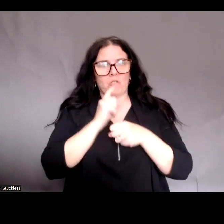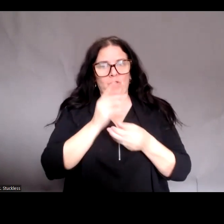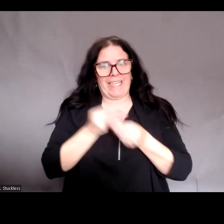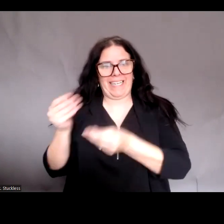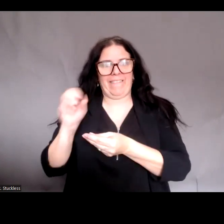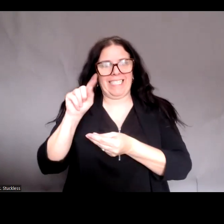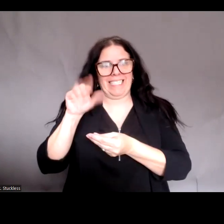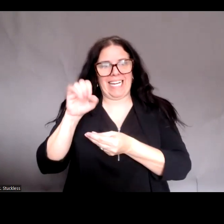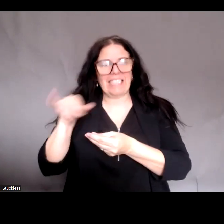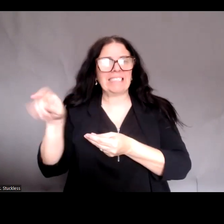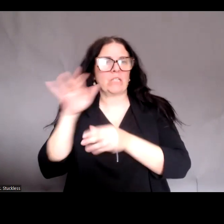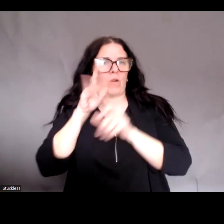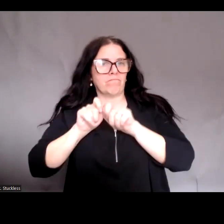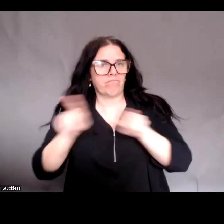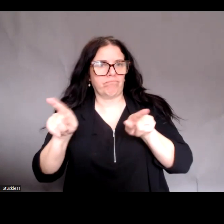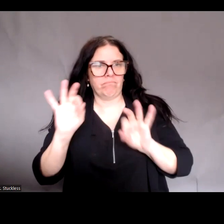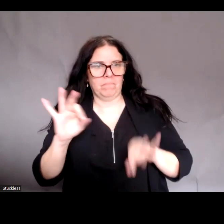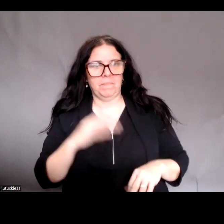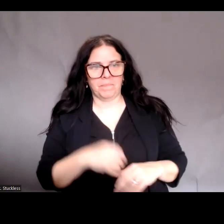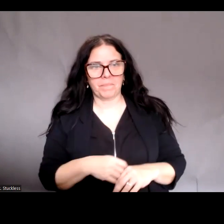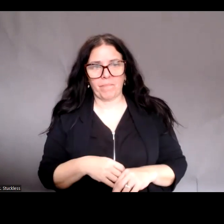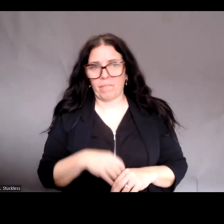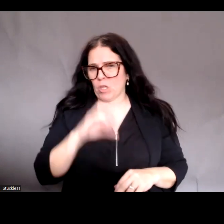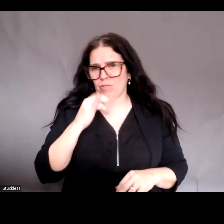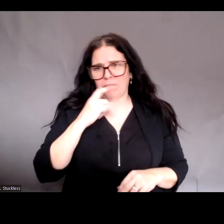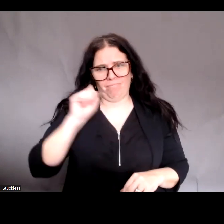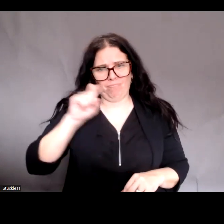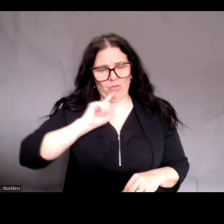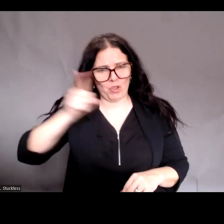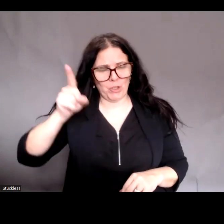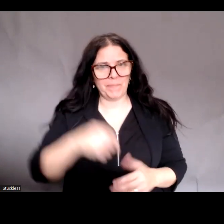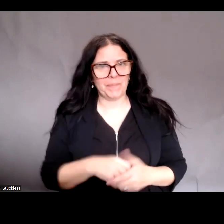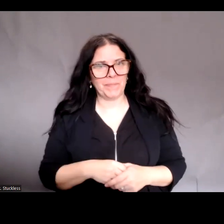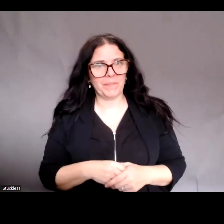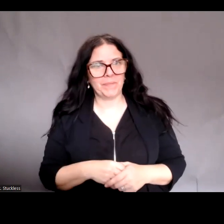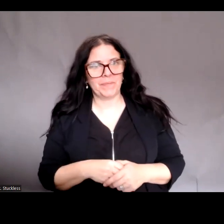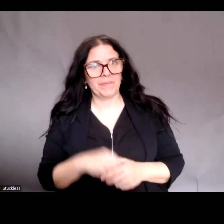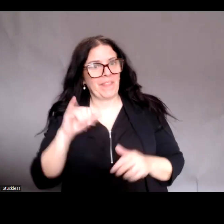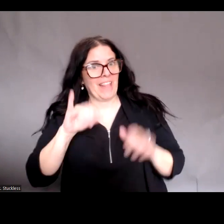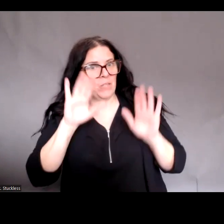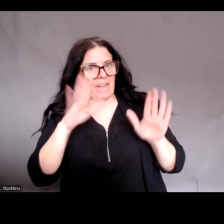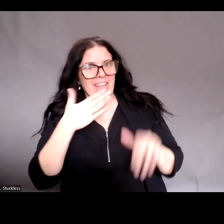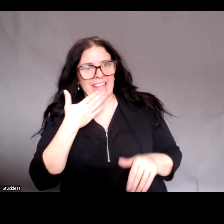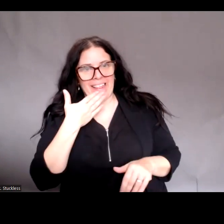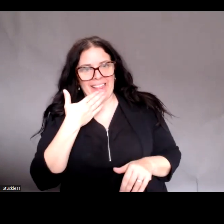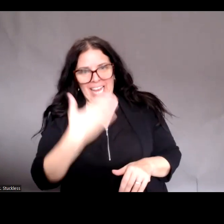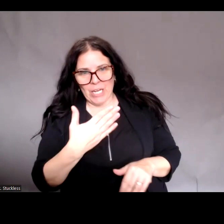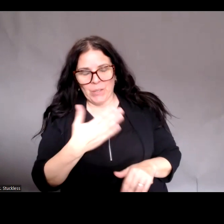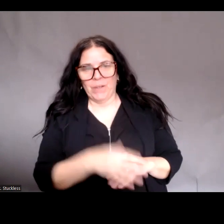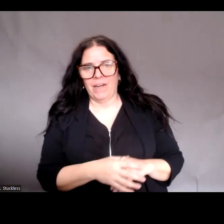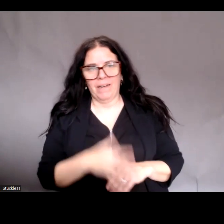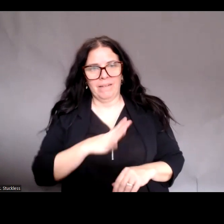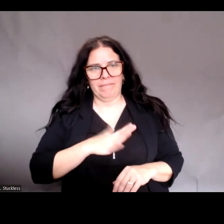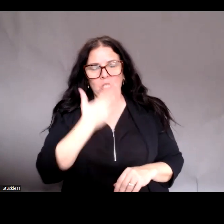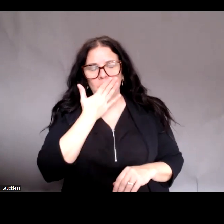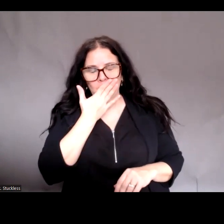Stacy and she'll get that out, I'm sure. Absolutely. Okay, that's wonderful. Thank you. Really good information. I'm totally